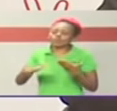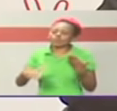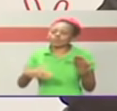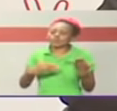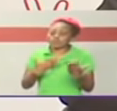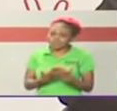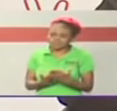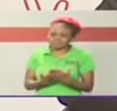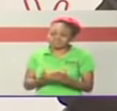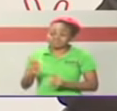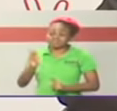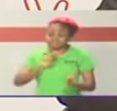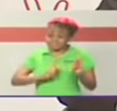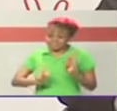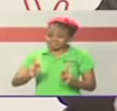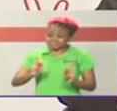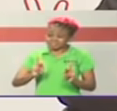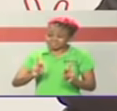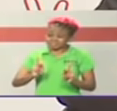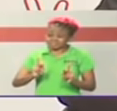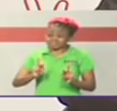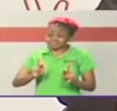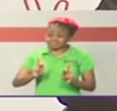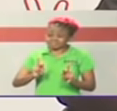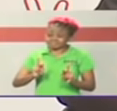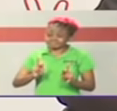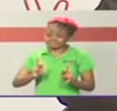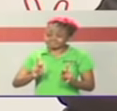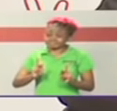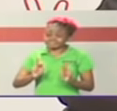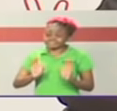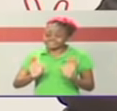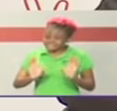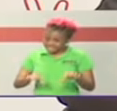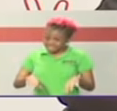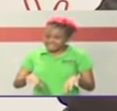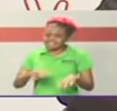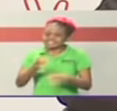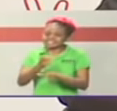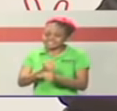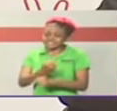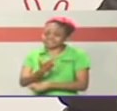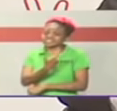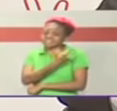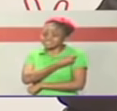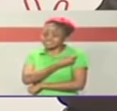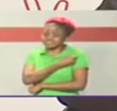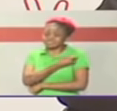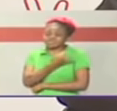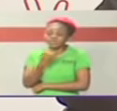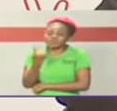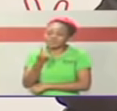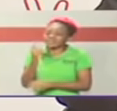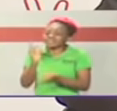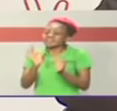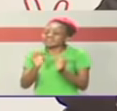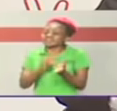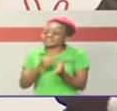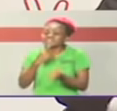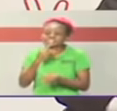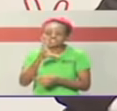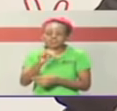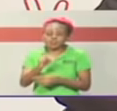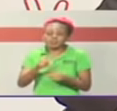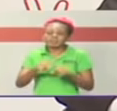medically contraindicated, are eligible for vaccination, and you will be guided, of course, by